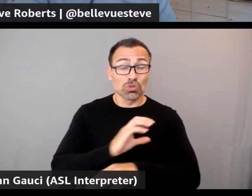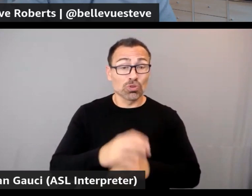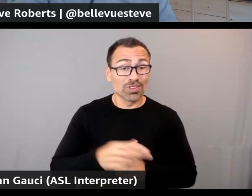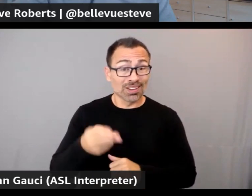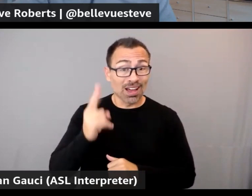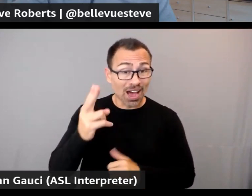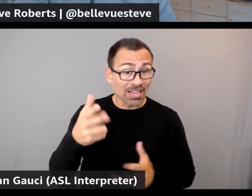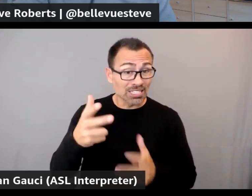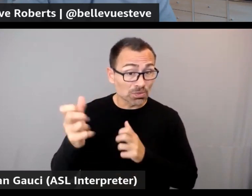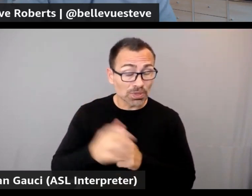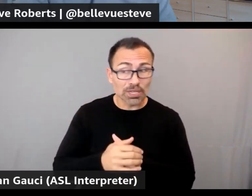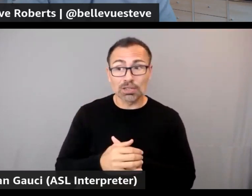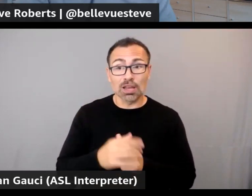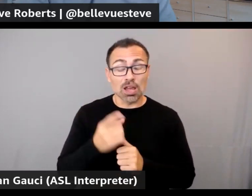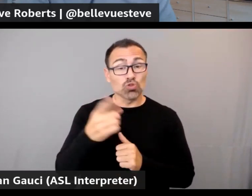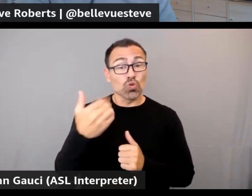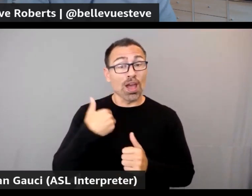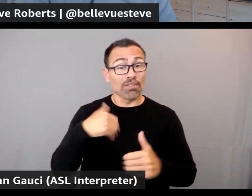gives you that access.